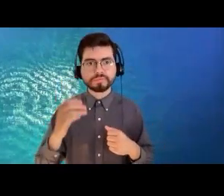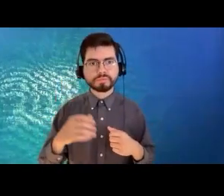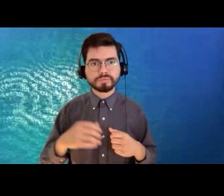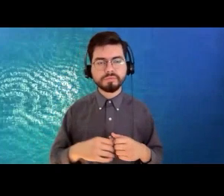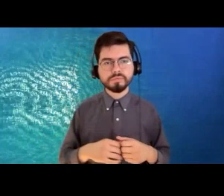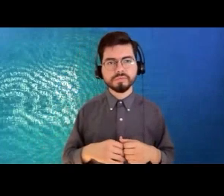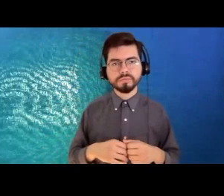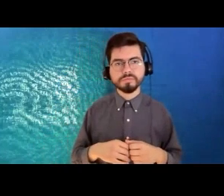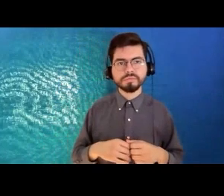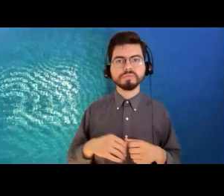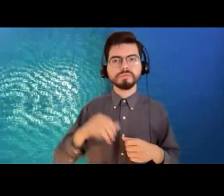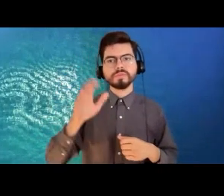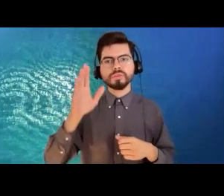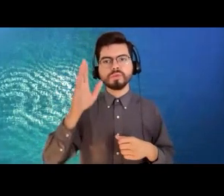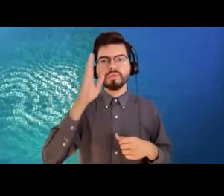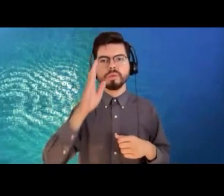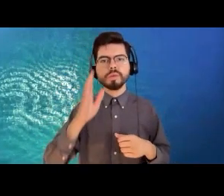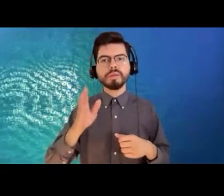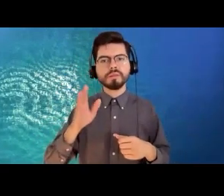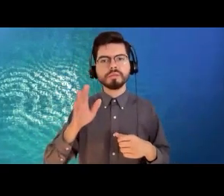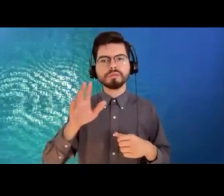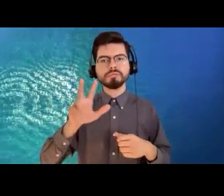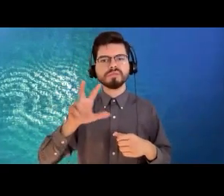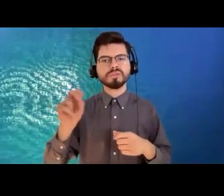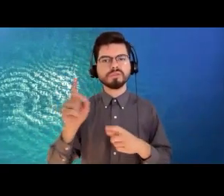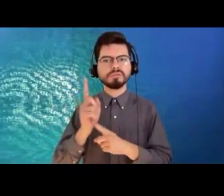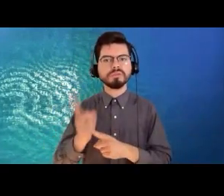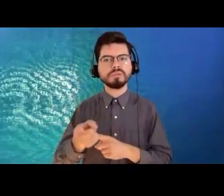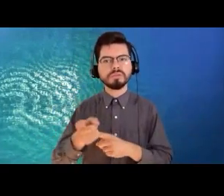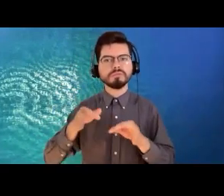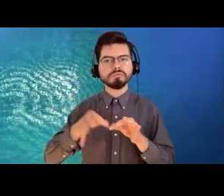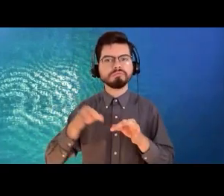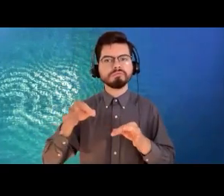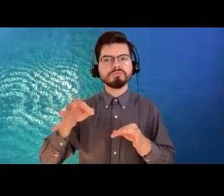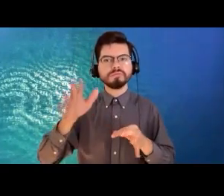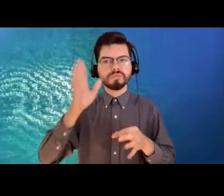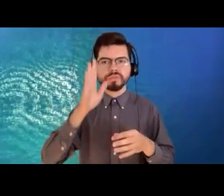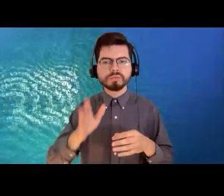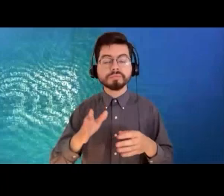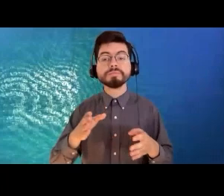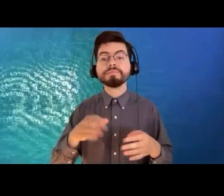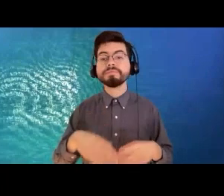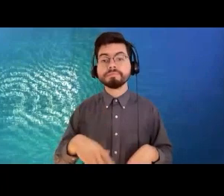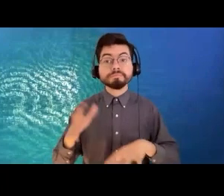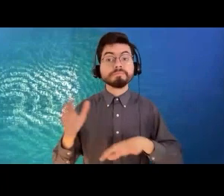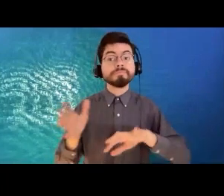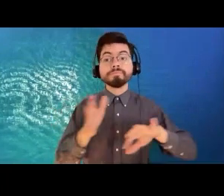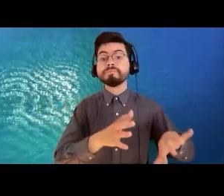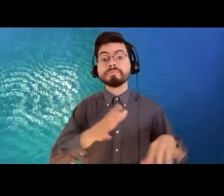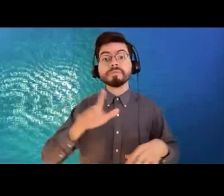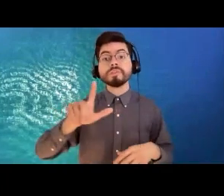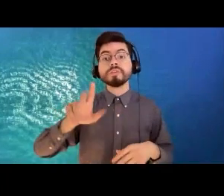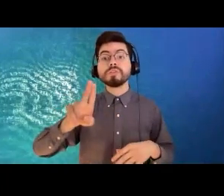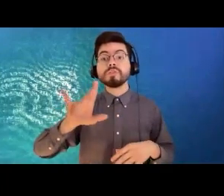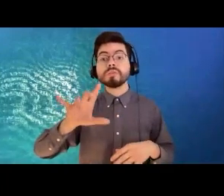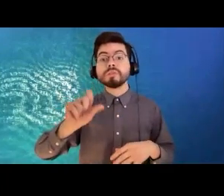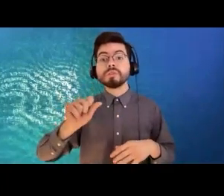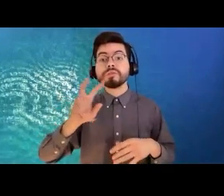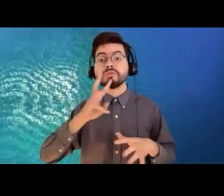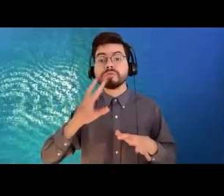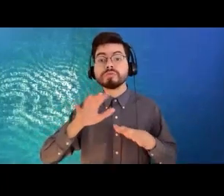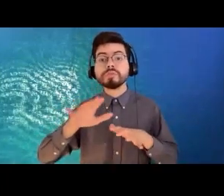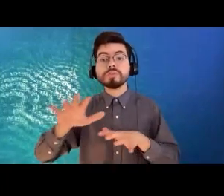those 30-minute delays. Our other bridge project is Lewis River Bridge, which is south. And